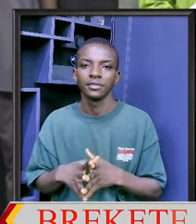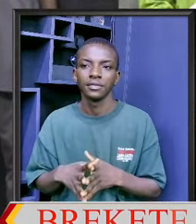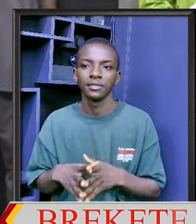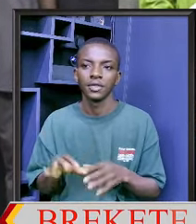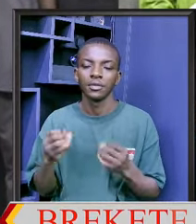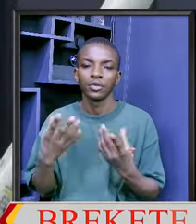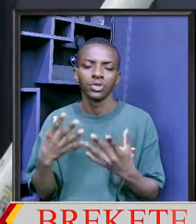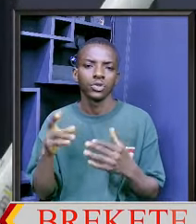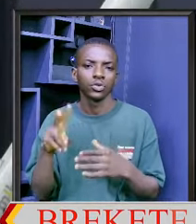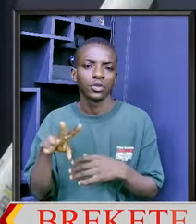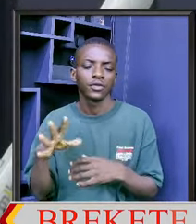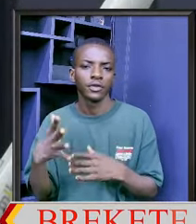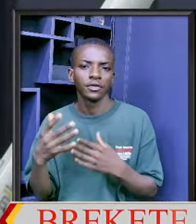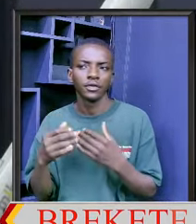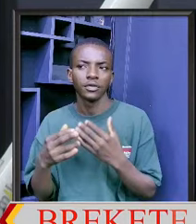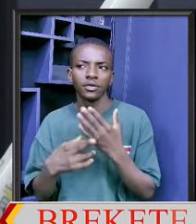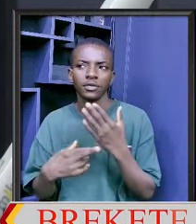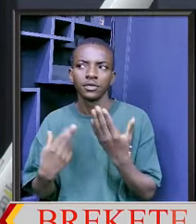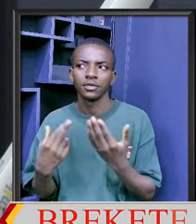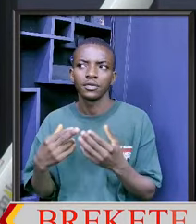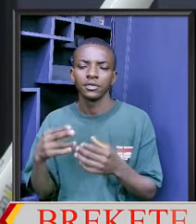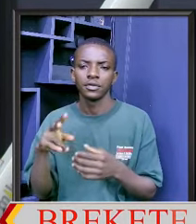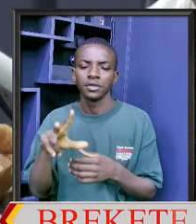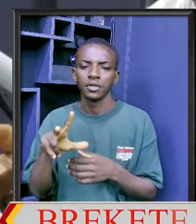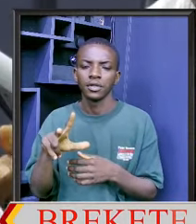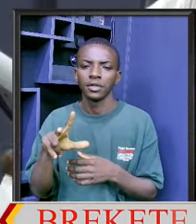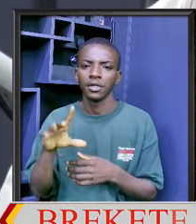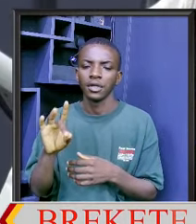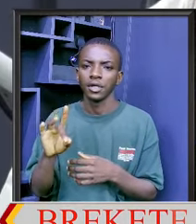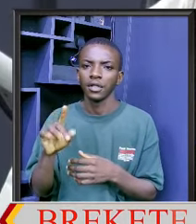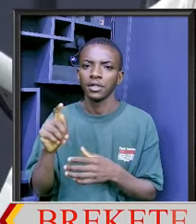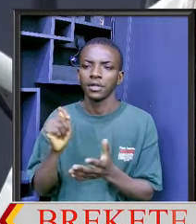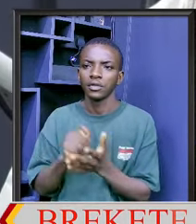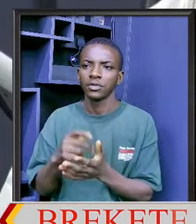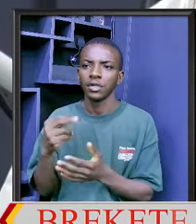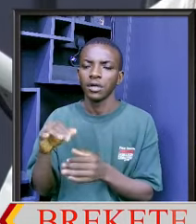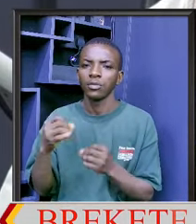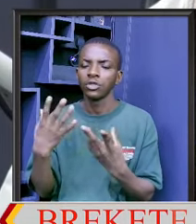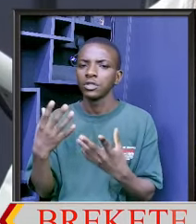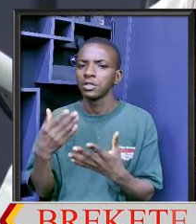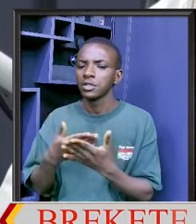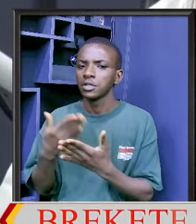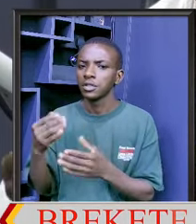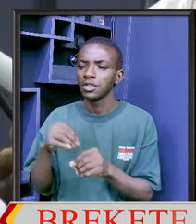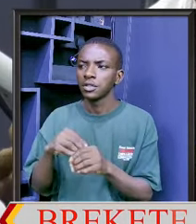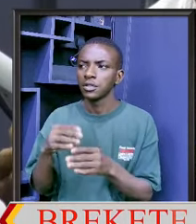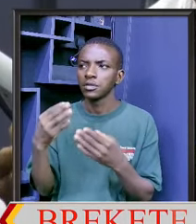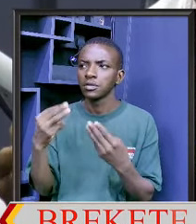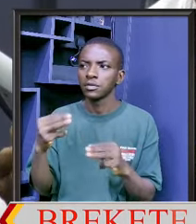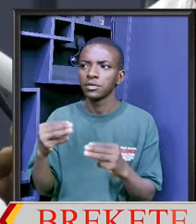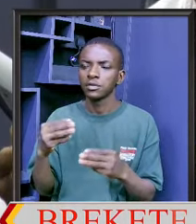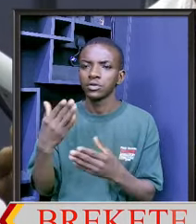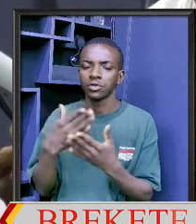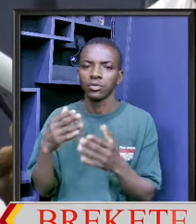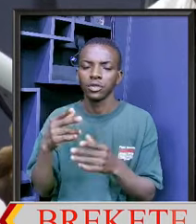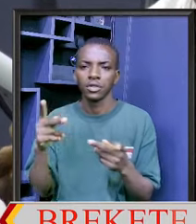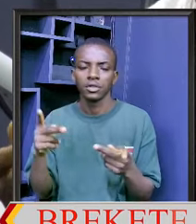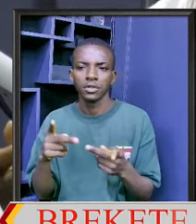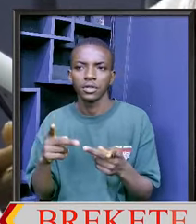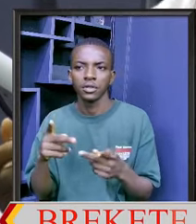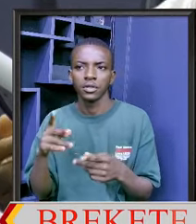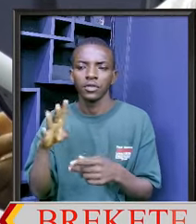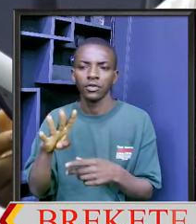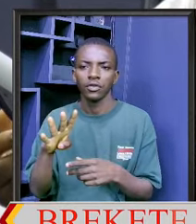69. How much be 25 liters of red oil? It's 38,000. How much in the seller for market? In some place